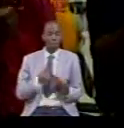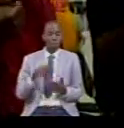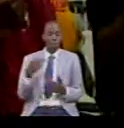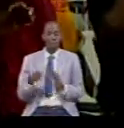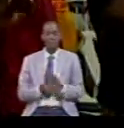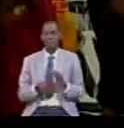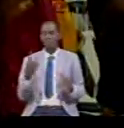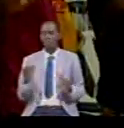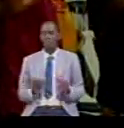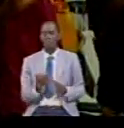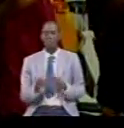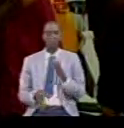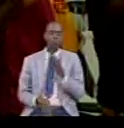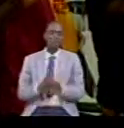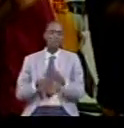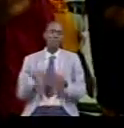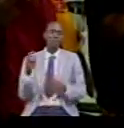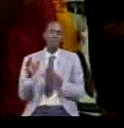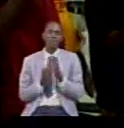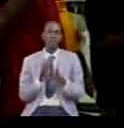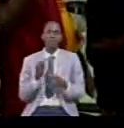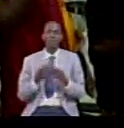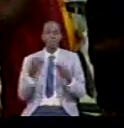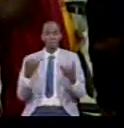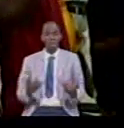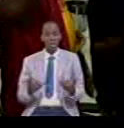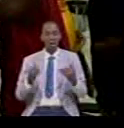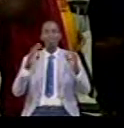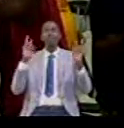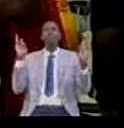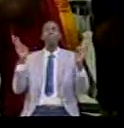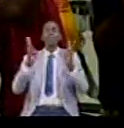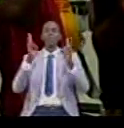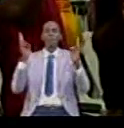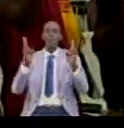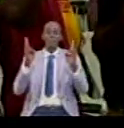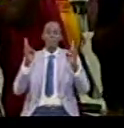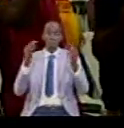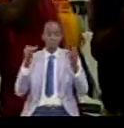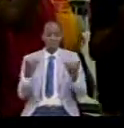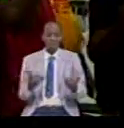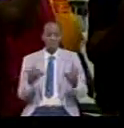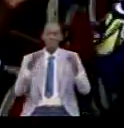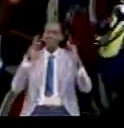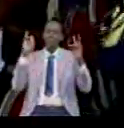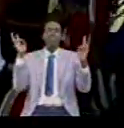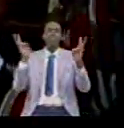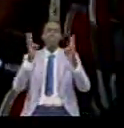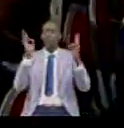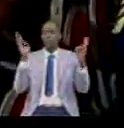gone. Victory. Victory.